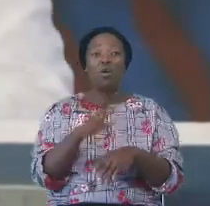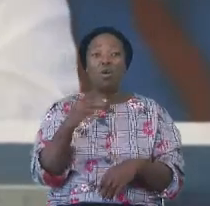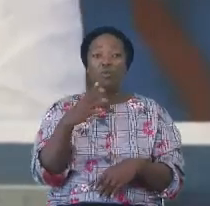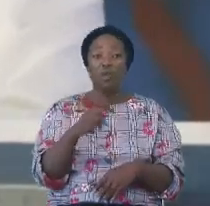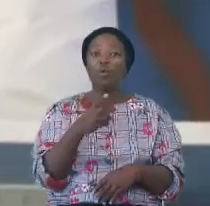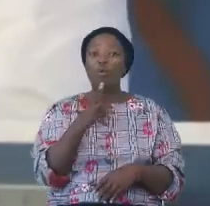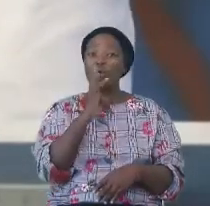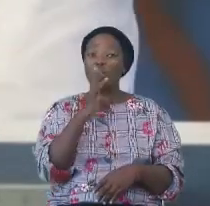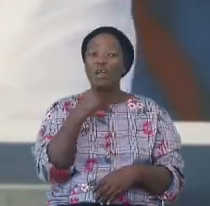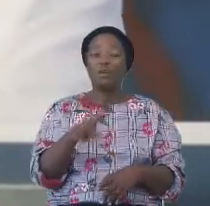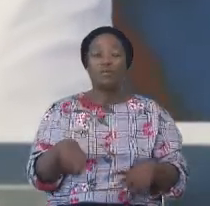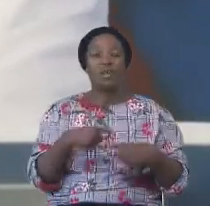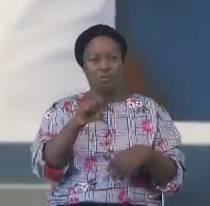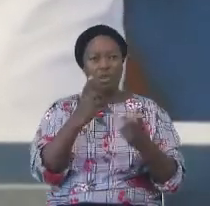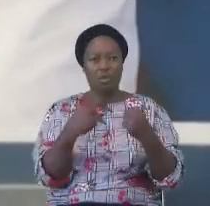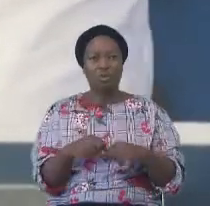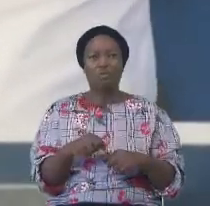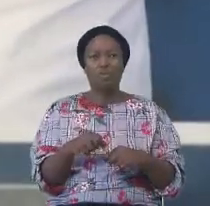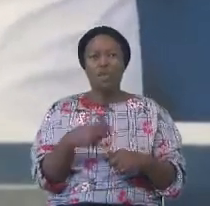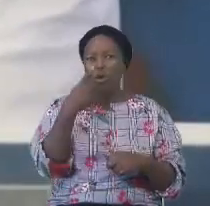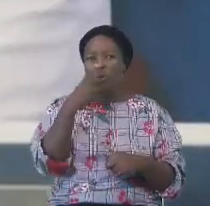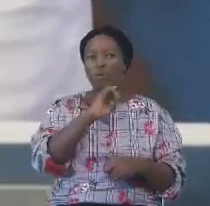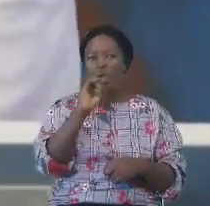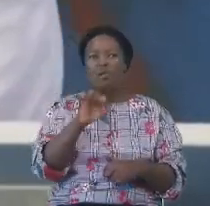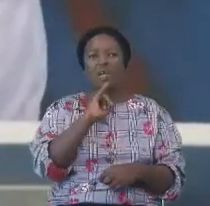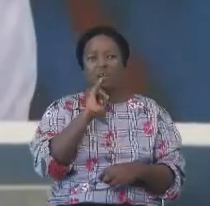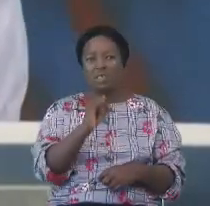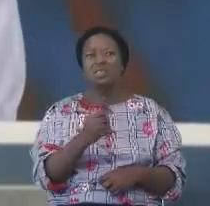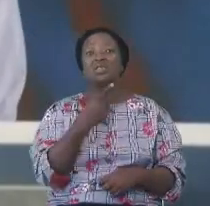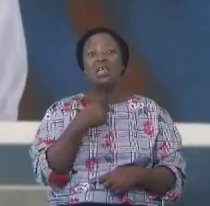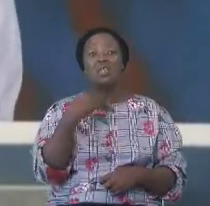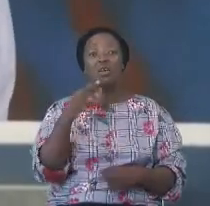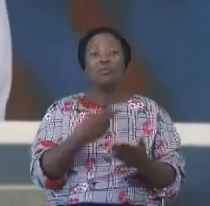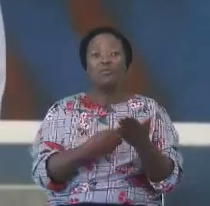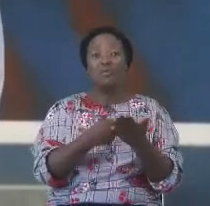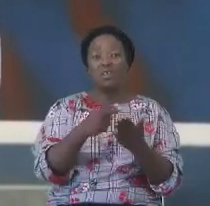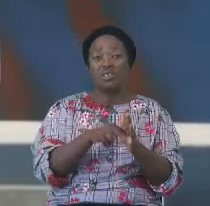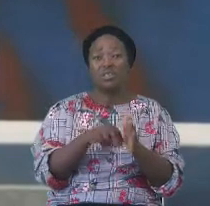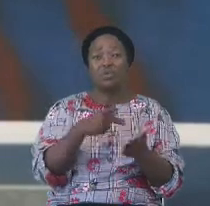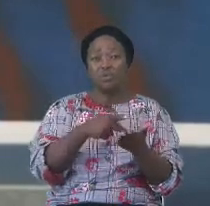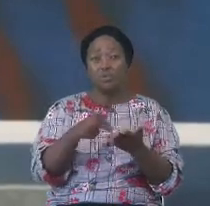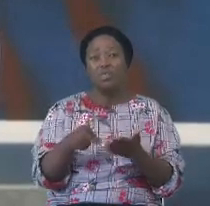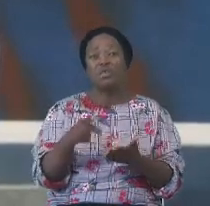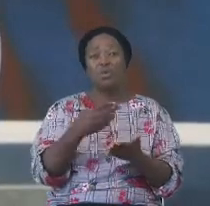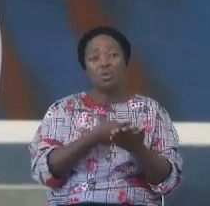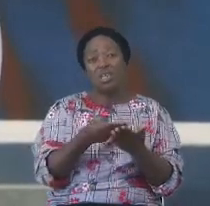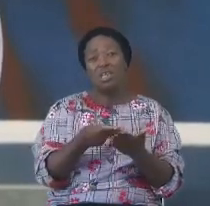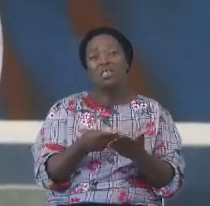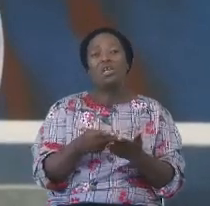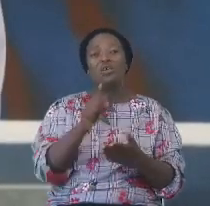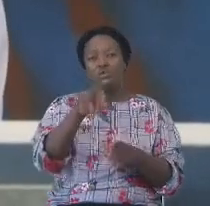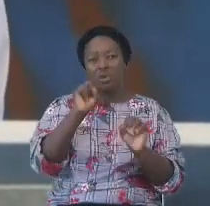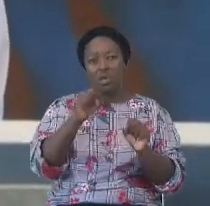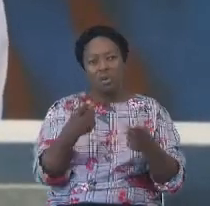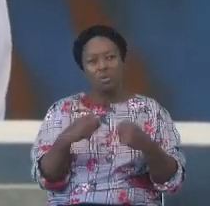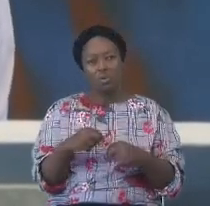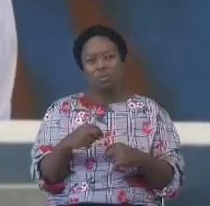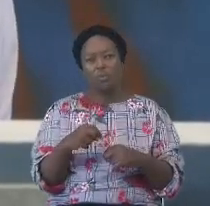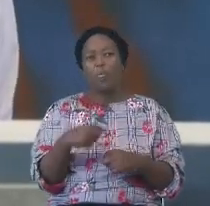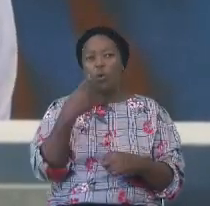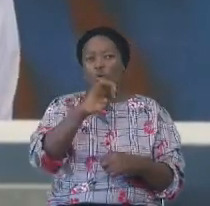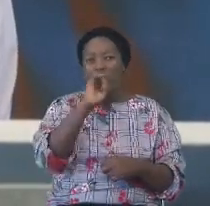today. Whosoever is thirsty of the water of life, you can come. Whosoever is thirsty